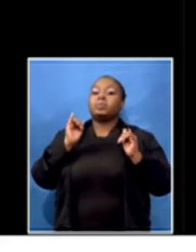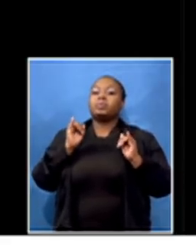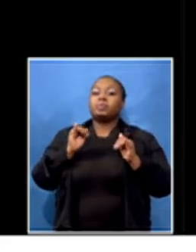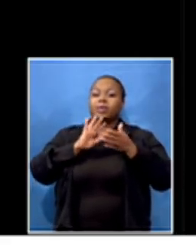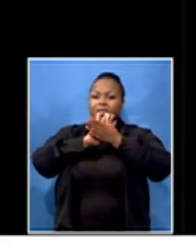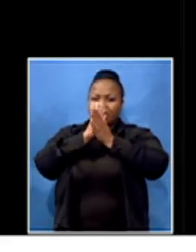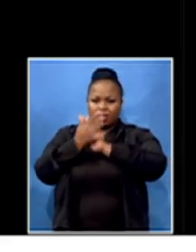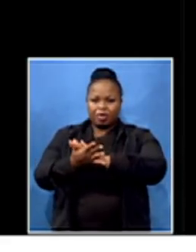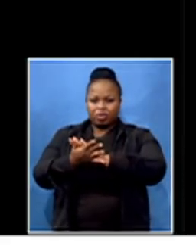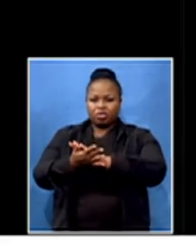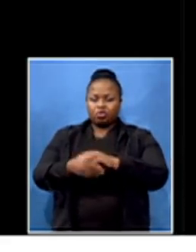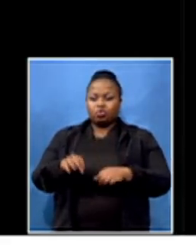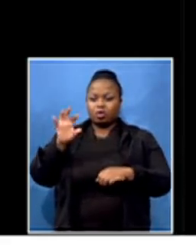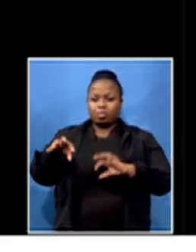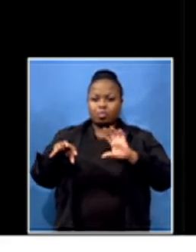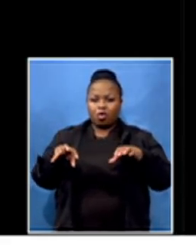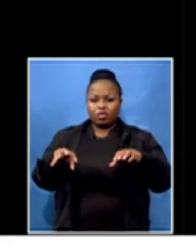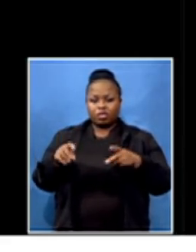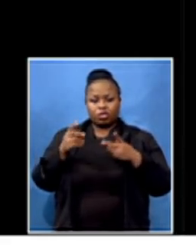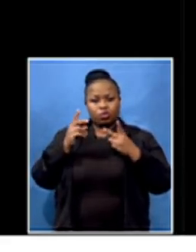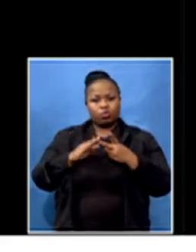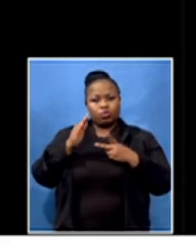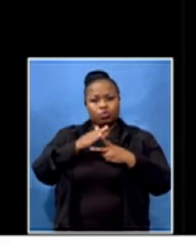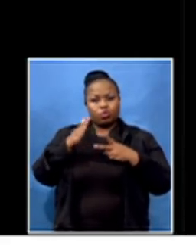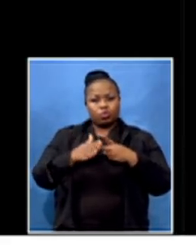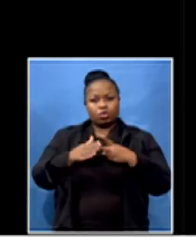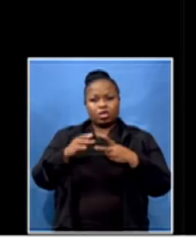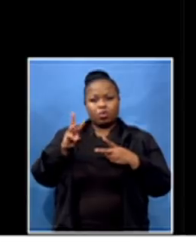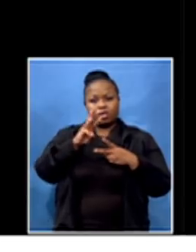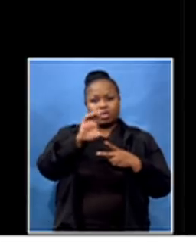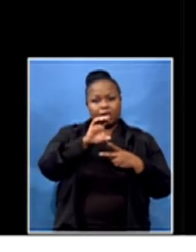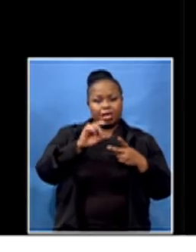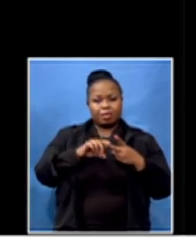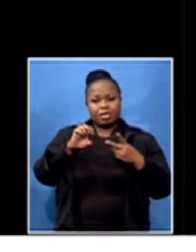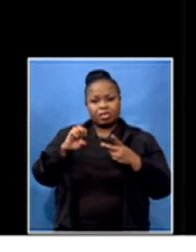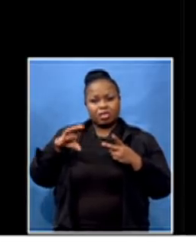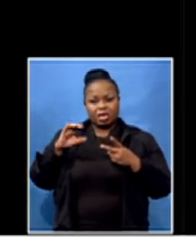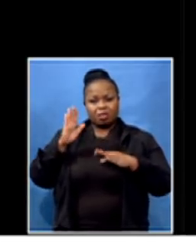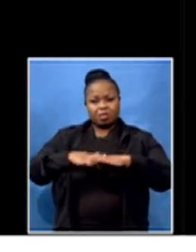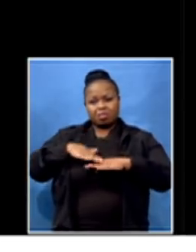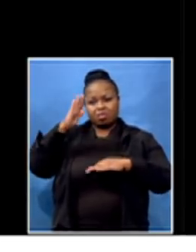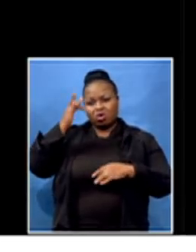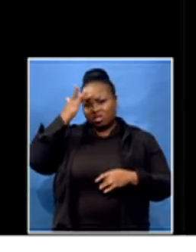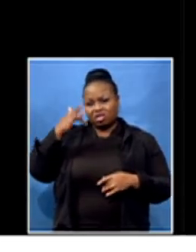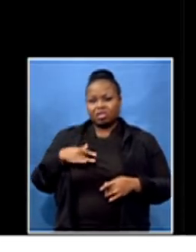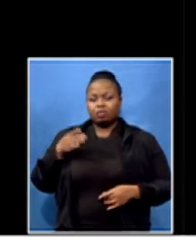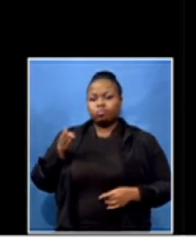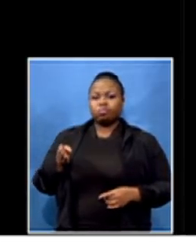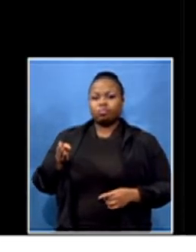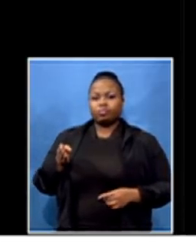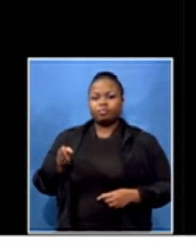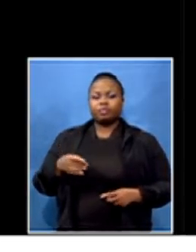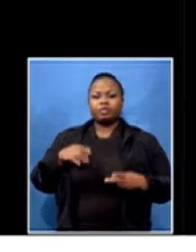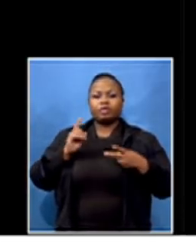to the two provinces that are seriously affected by the virus. The second question,